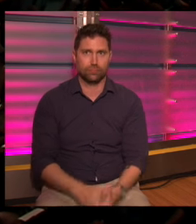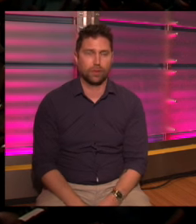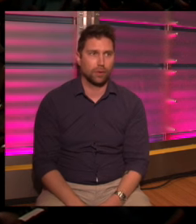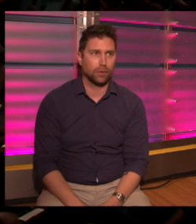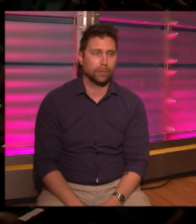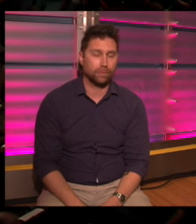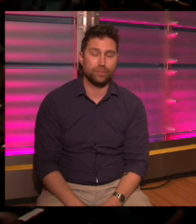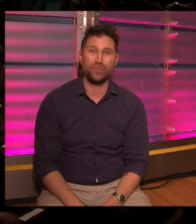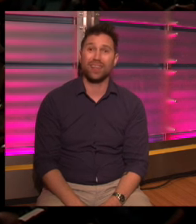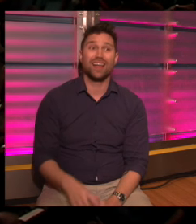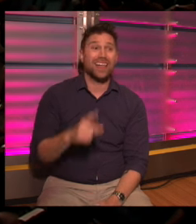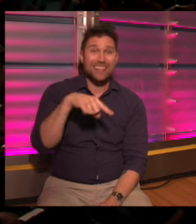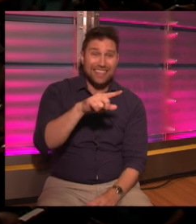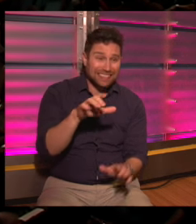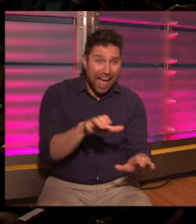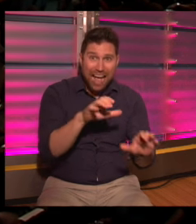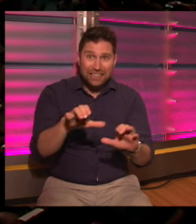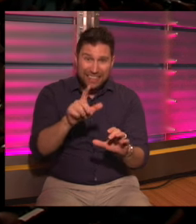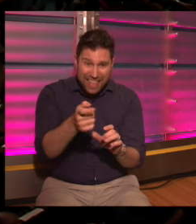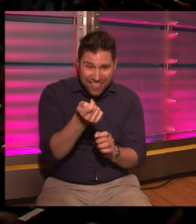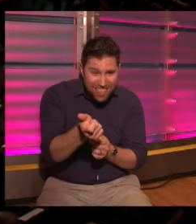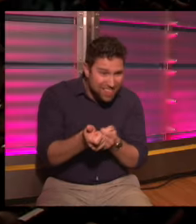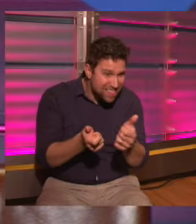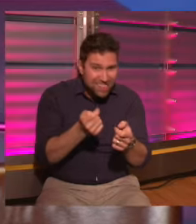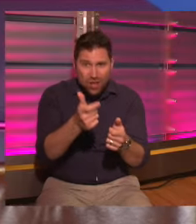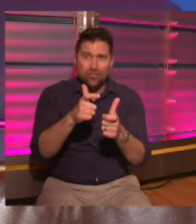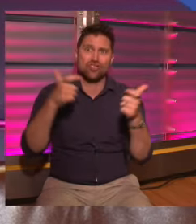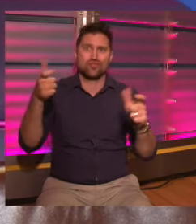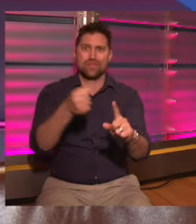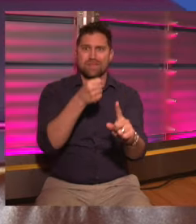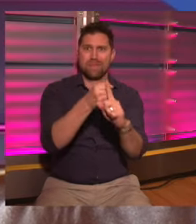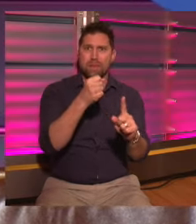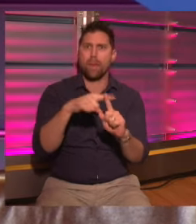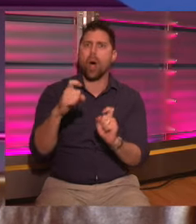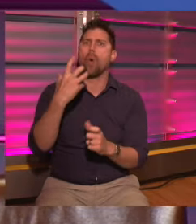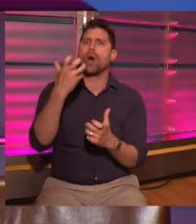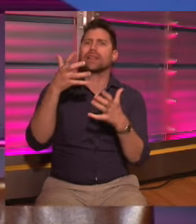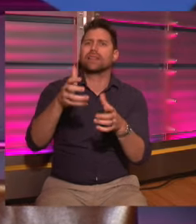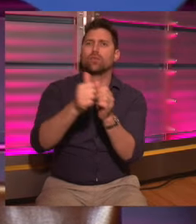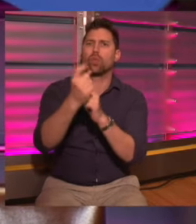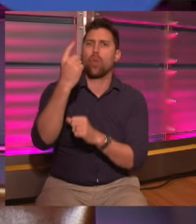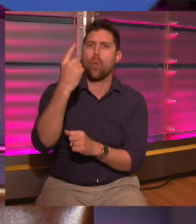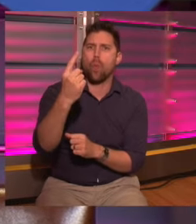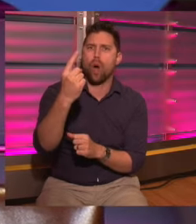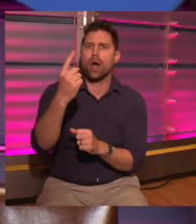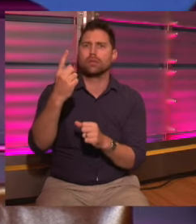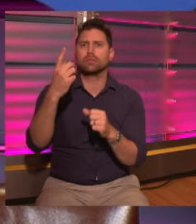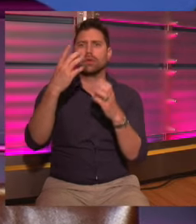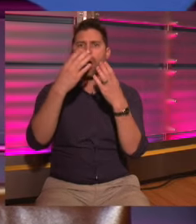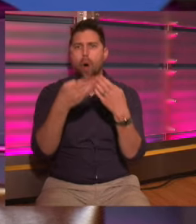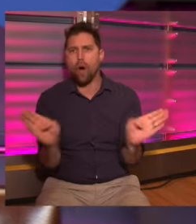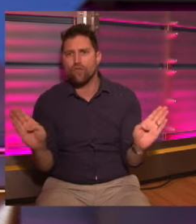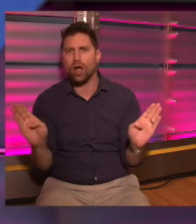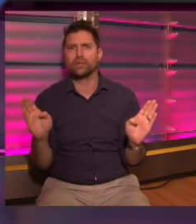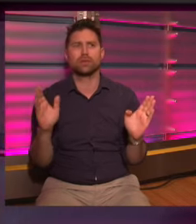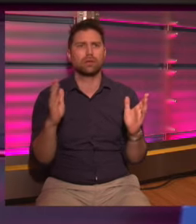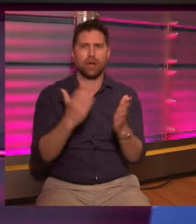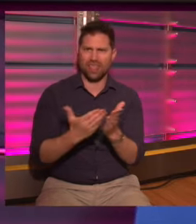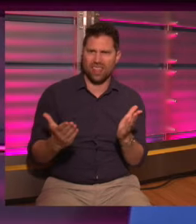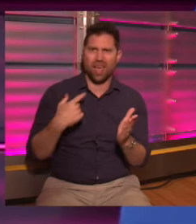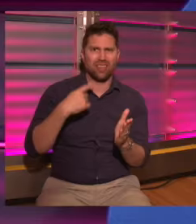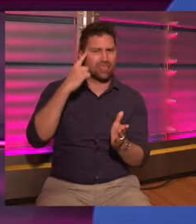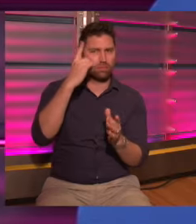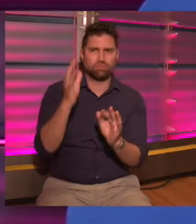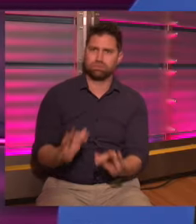And so these actions, these little things, are having a huge impact, but I wanted to leave you with one just overarching thing that I think is the